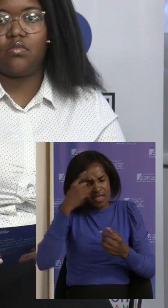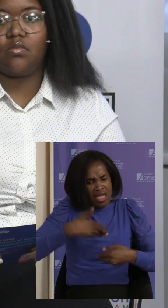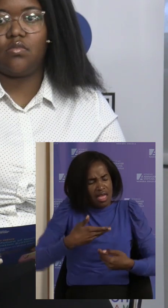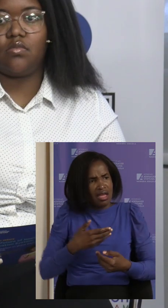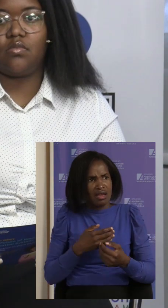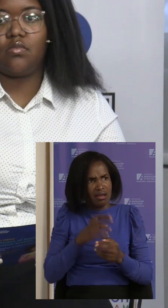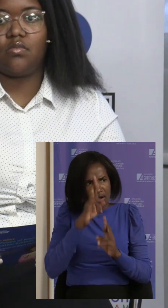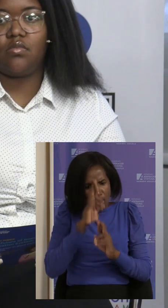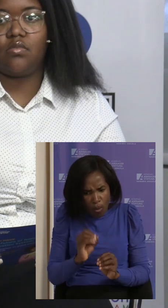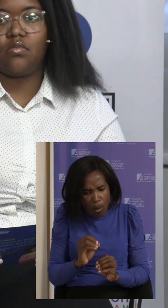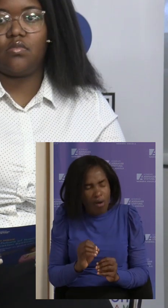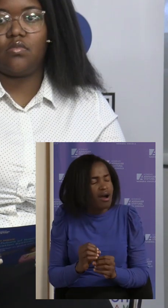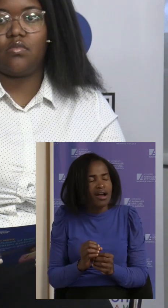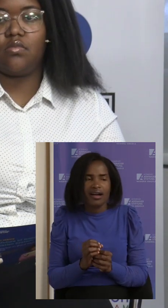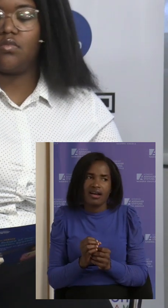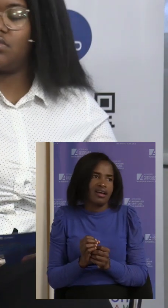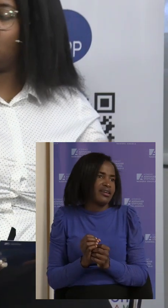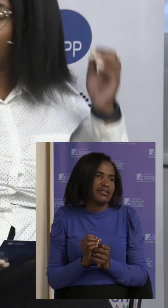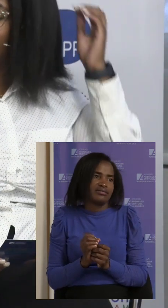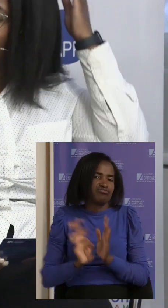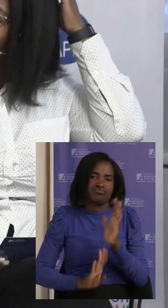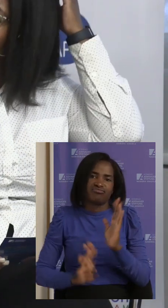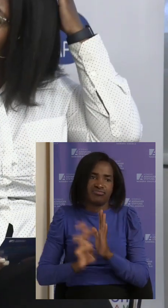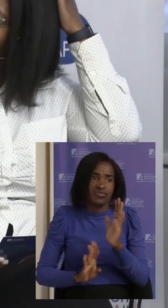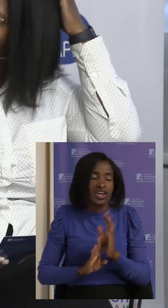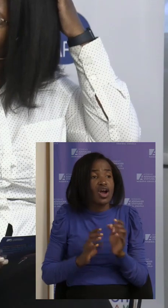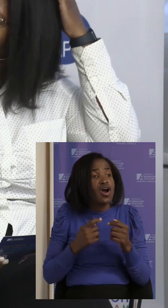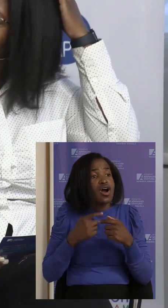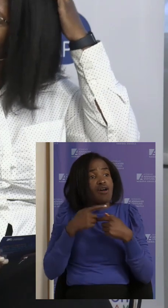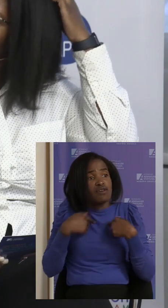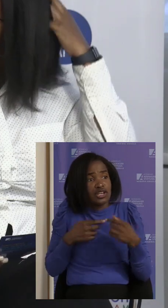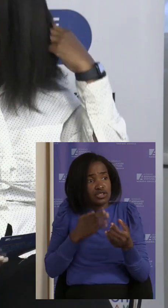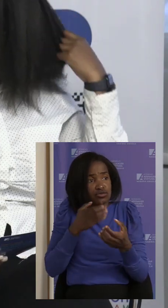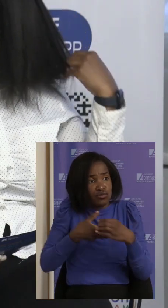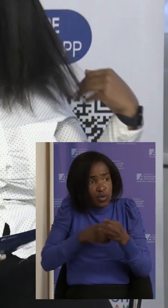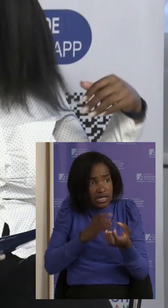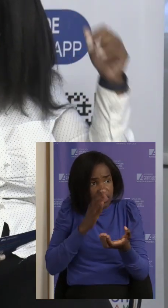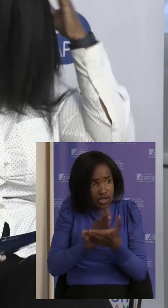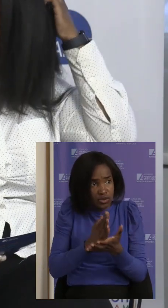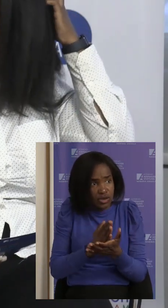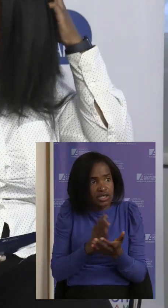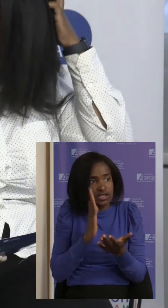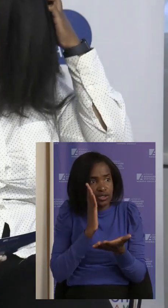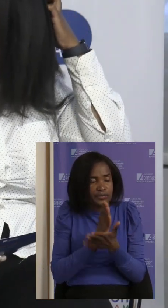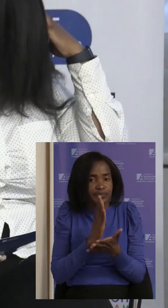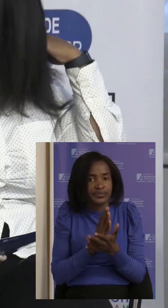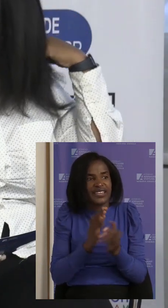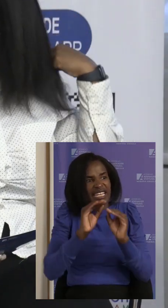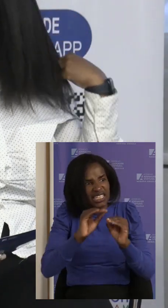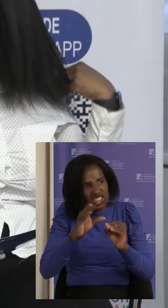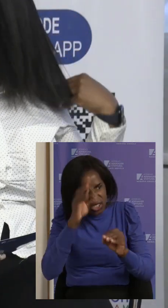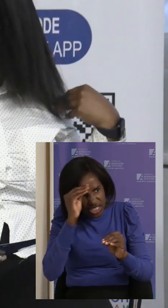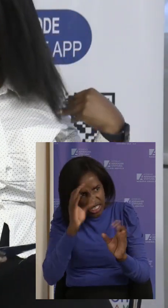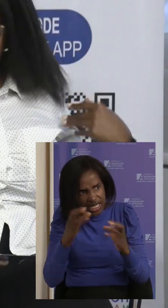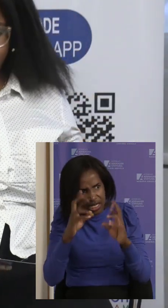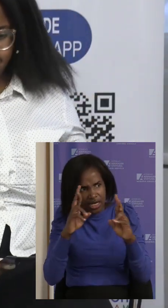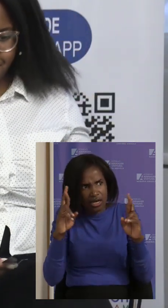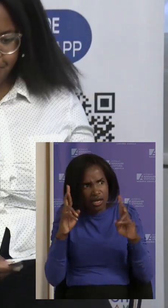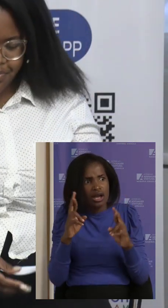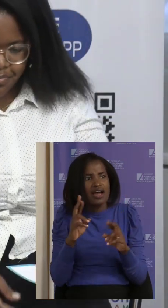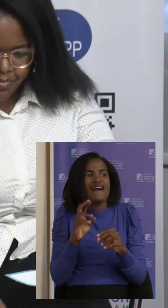so us from quality assurance, yes. Do we quality assure the teaching and learning in a classroom? Who